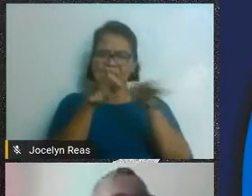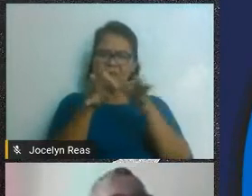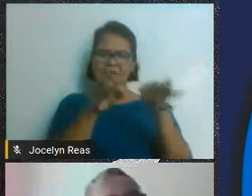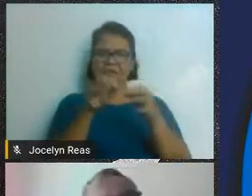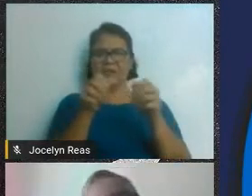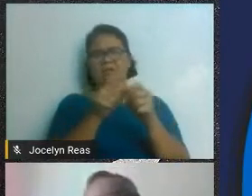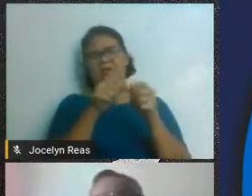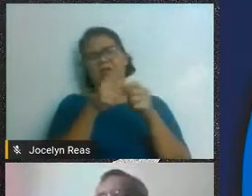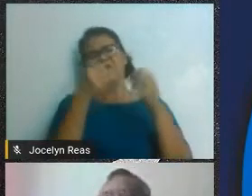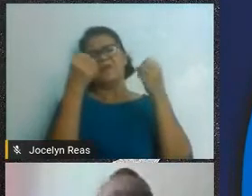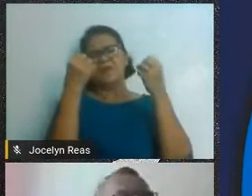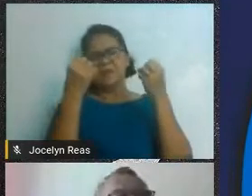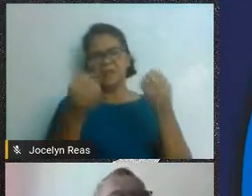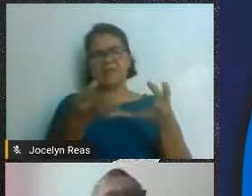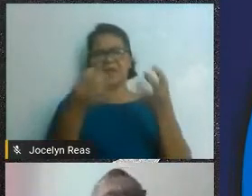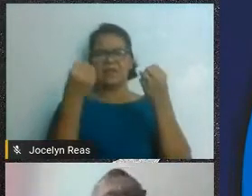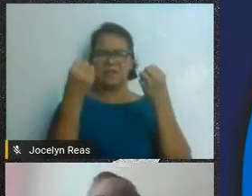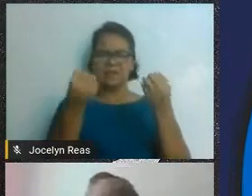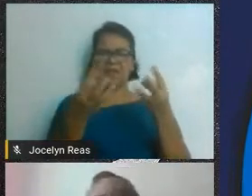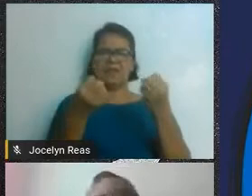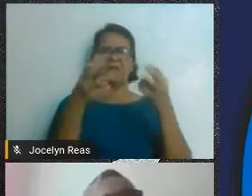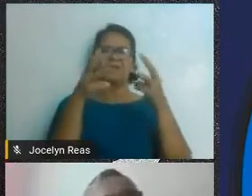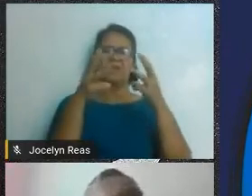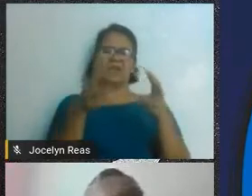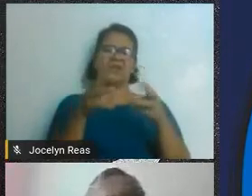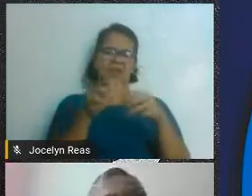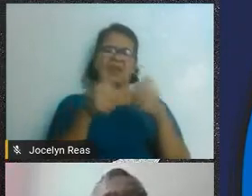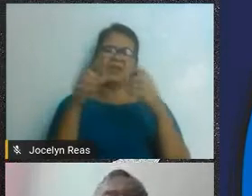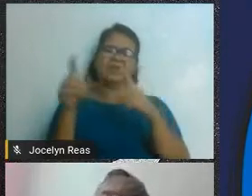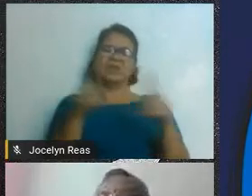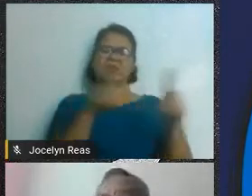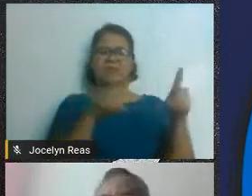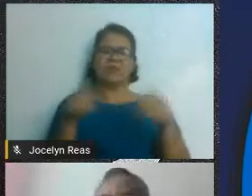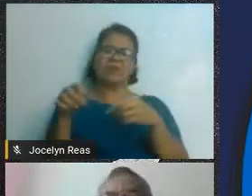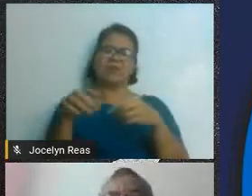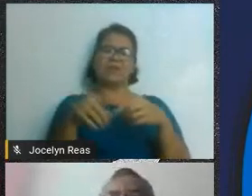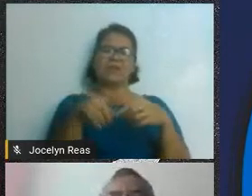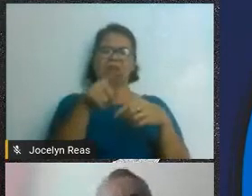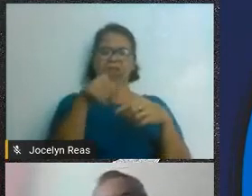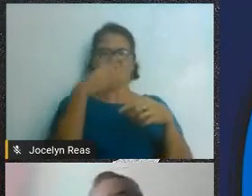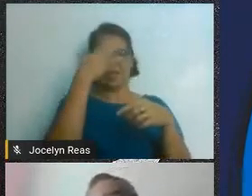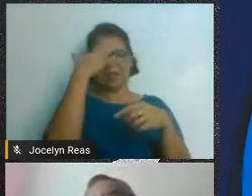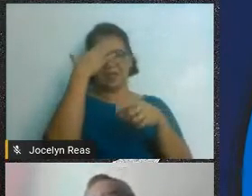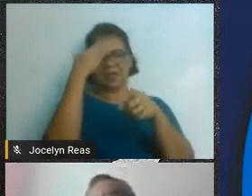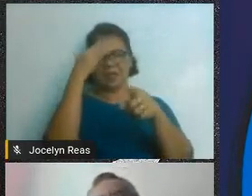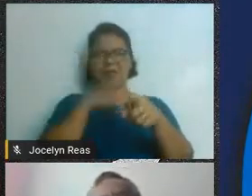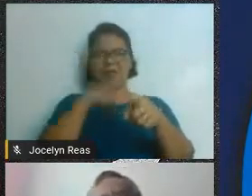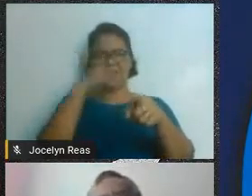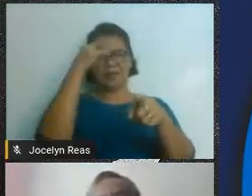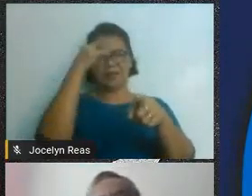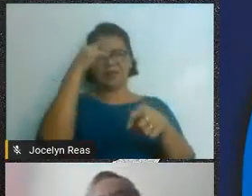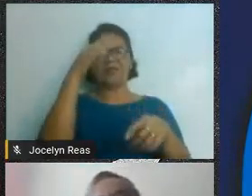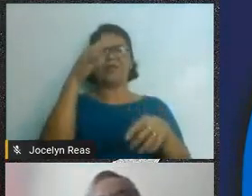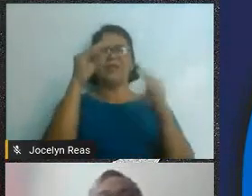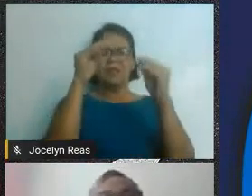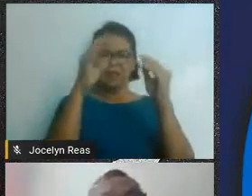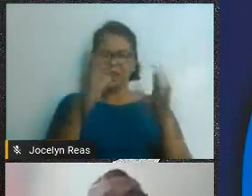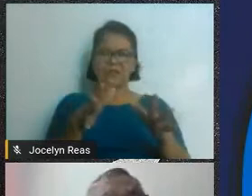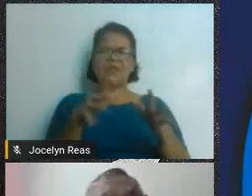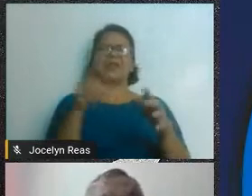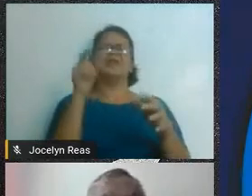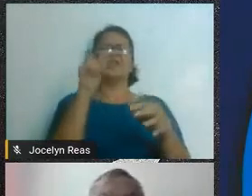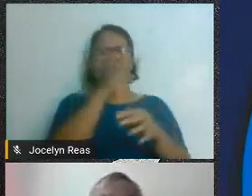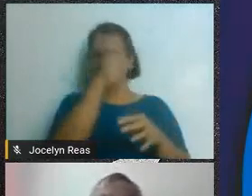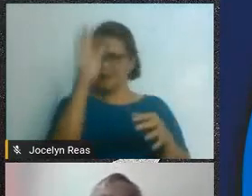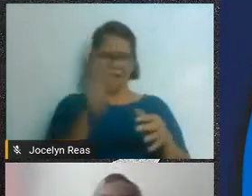very confident. I know many highly committed fellow teachers who really will not stop until every learner is